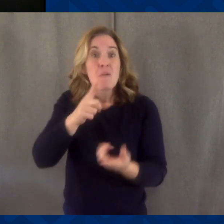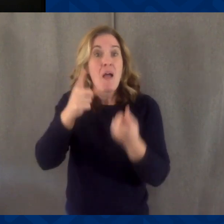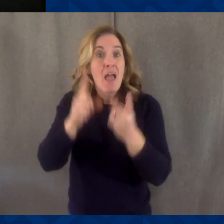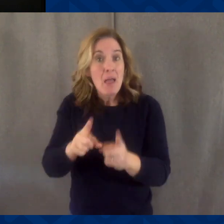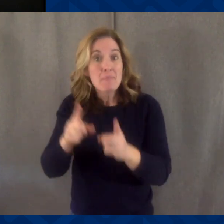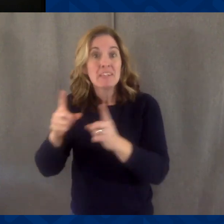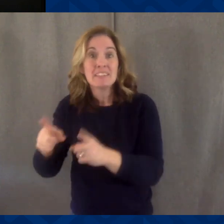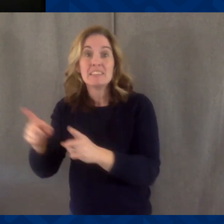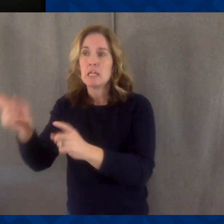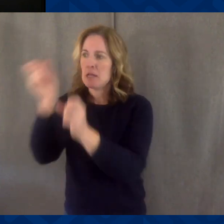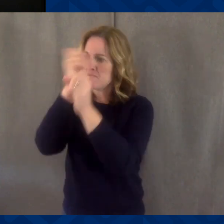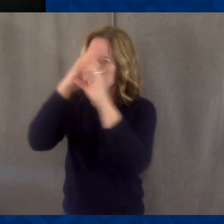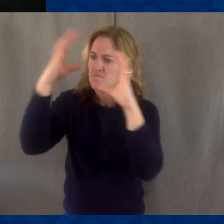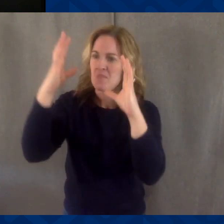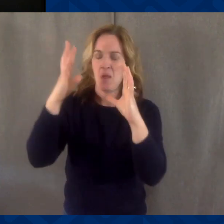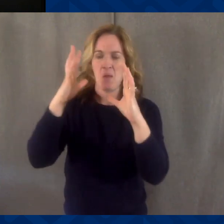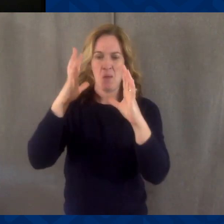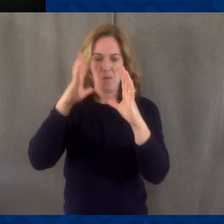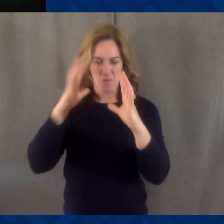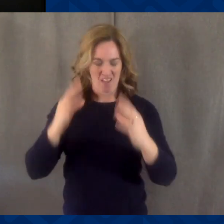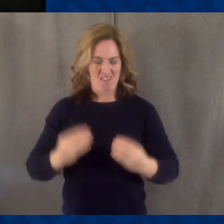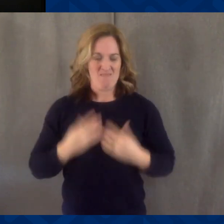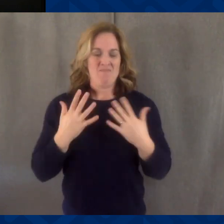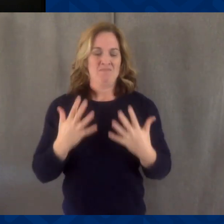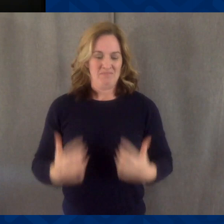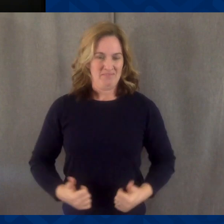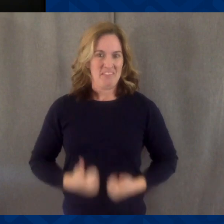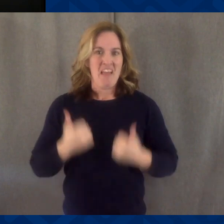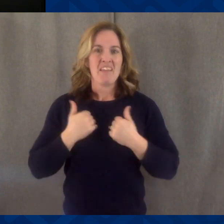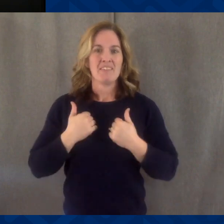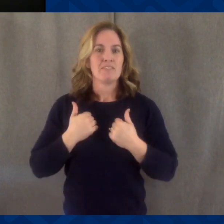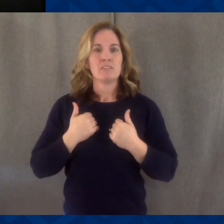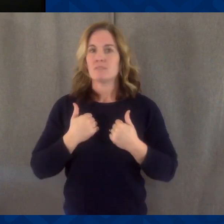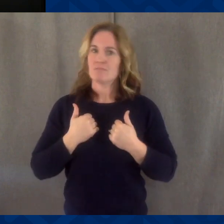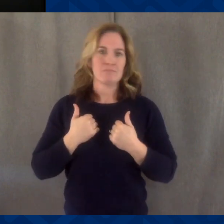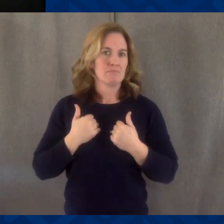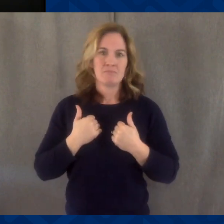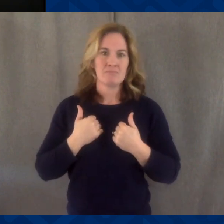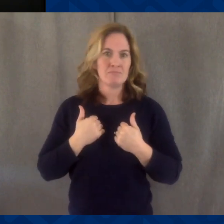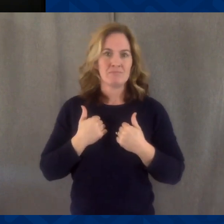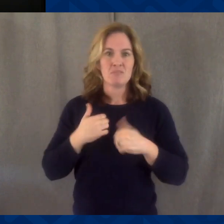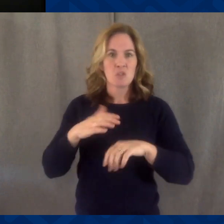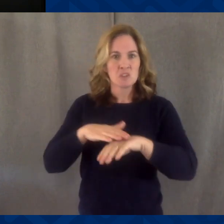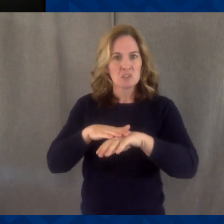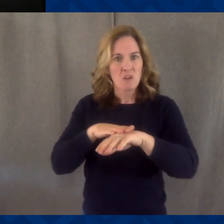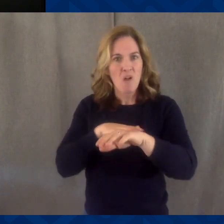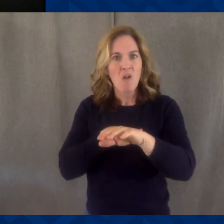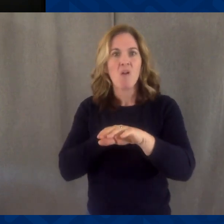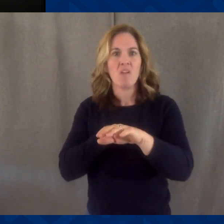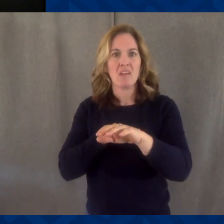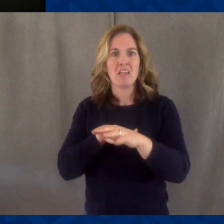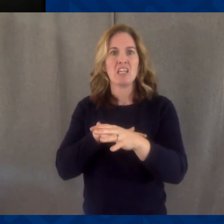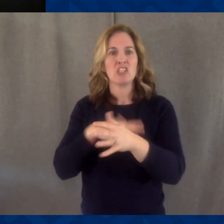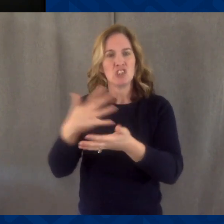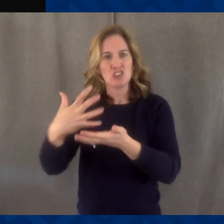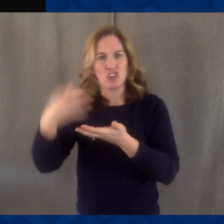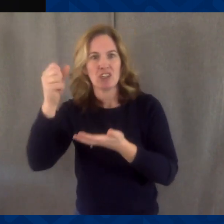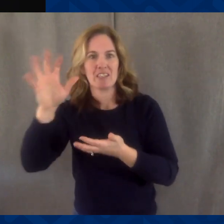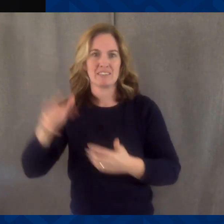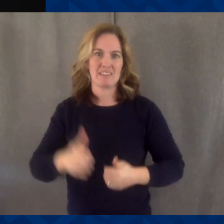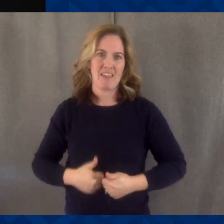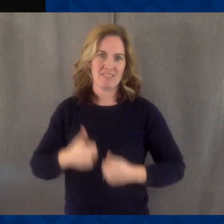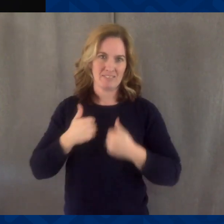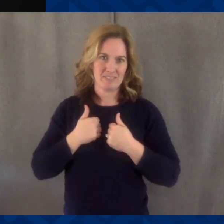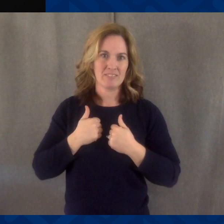things that he thought were going to give him life slowly but surely began to take it away.